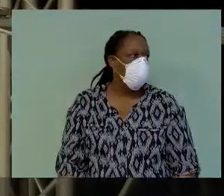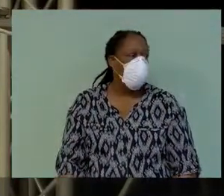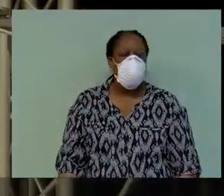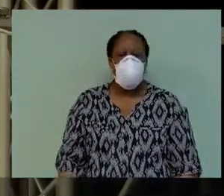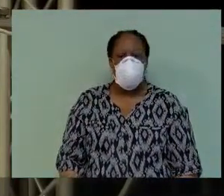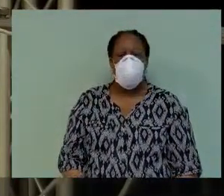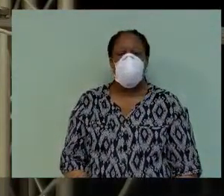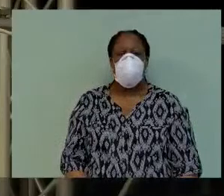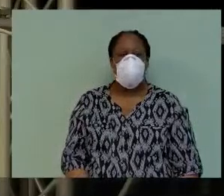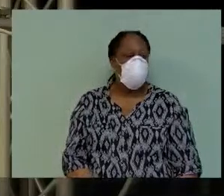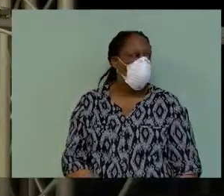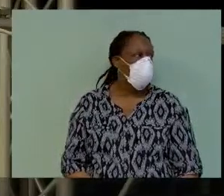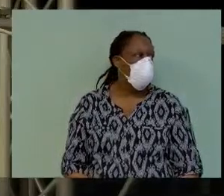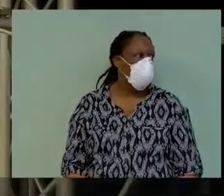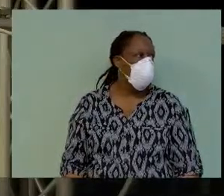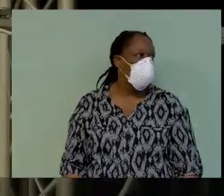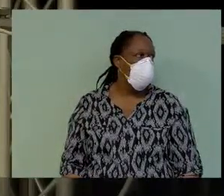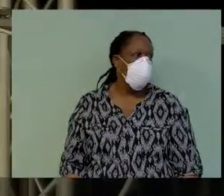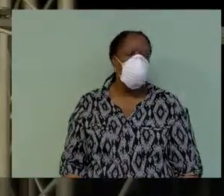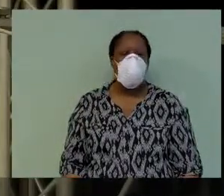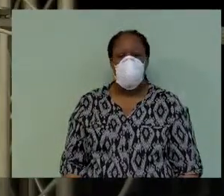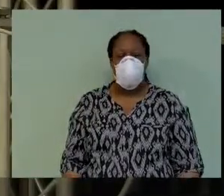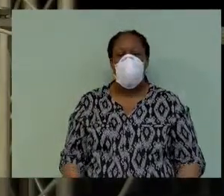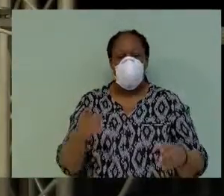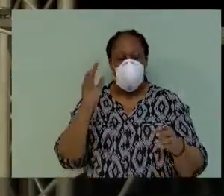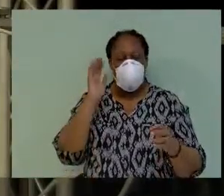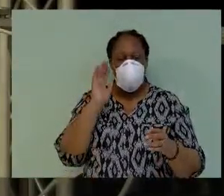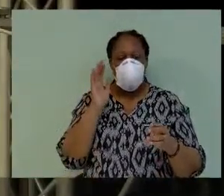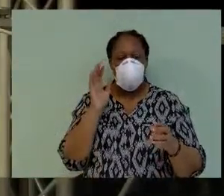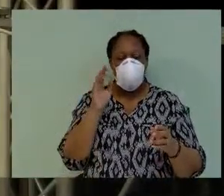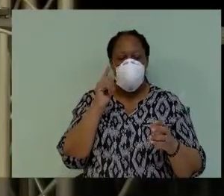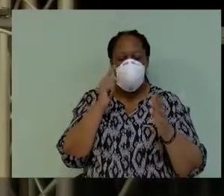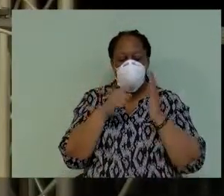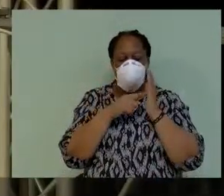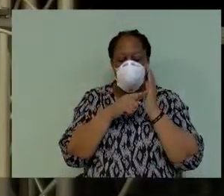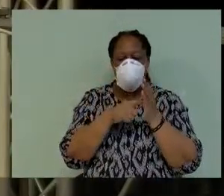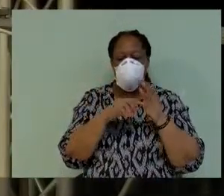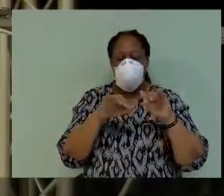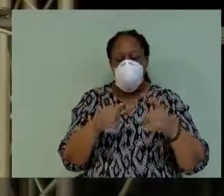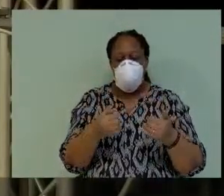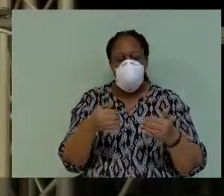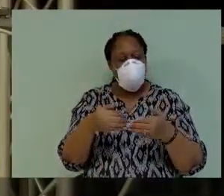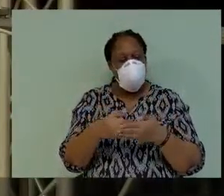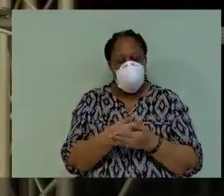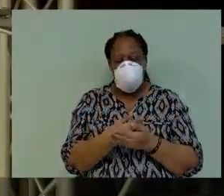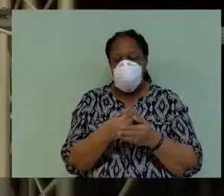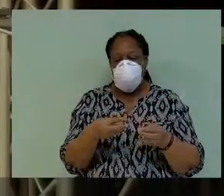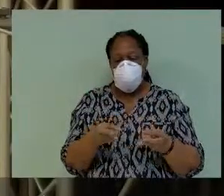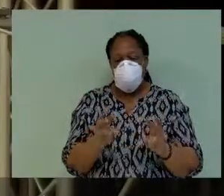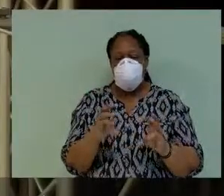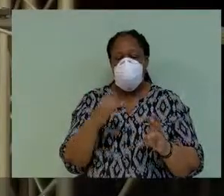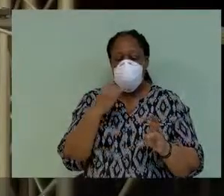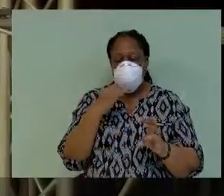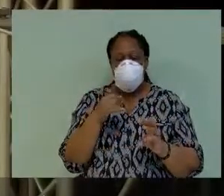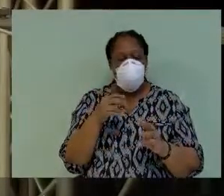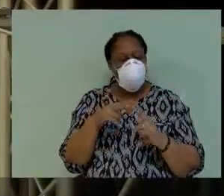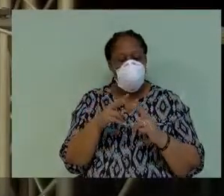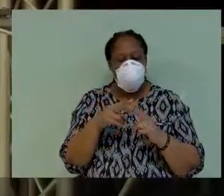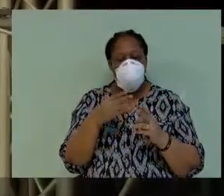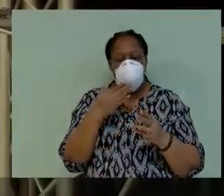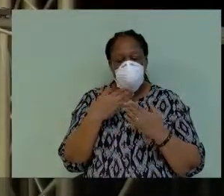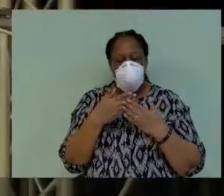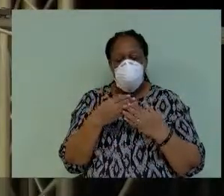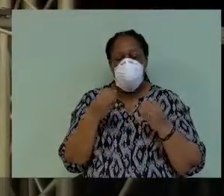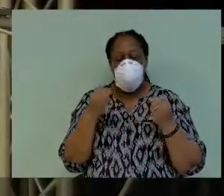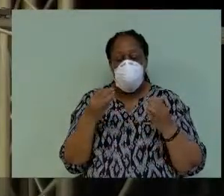the facility as to how the new norm would look. This event was very well attended, in my opinion.